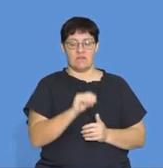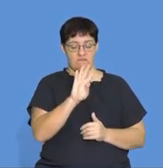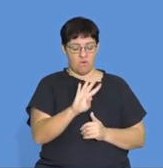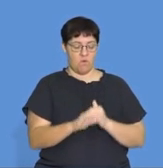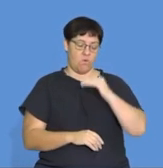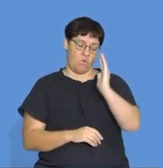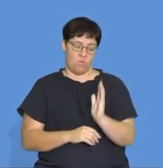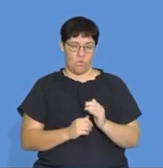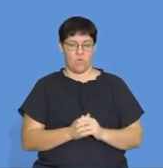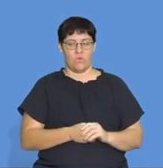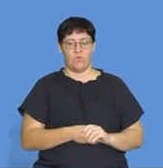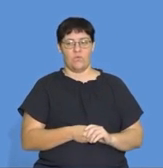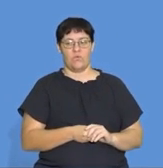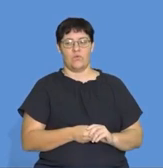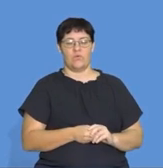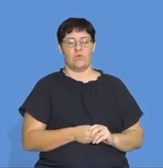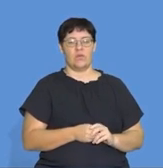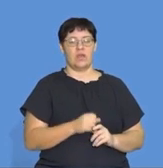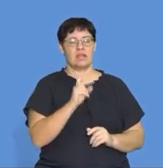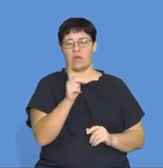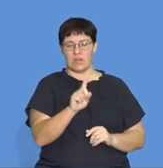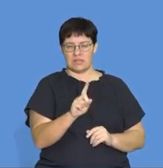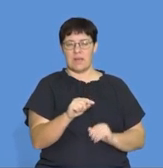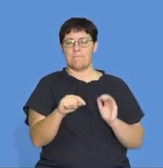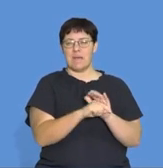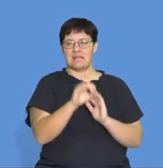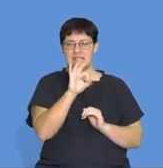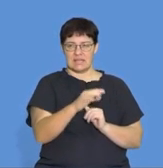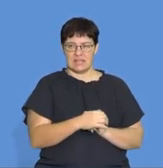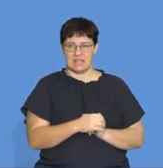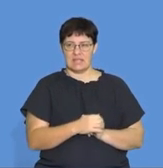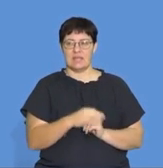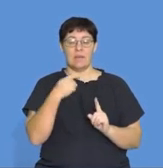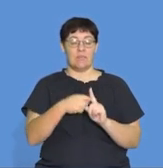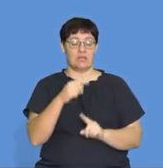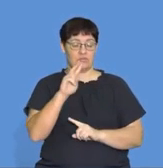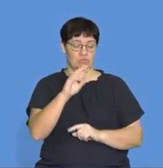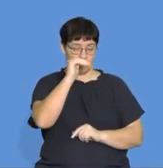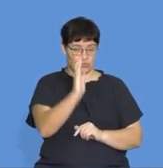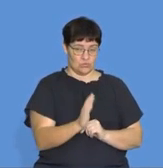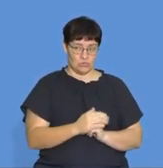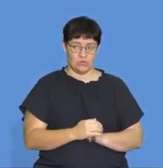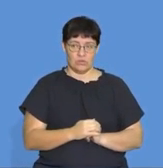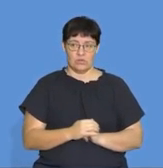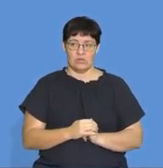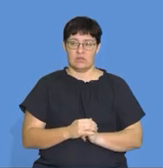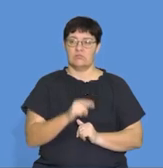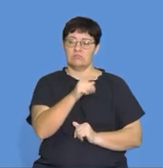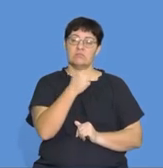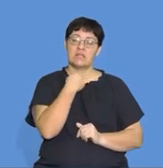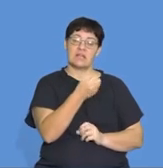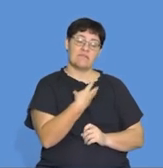brackets. Remember the value of k we said was minus 3 plus 2. And this will give